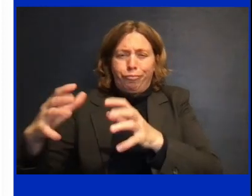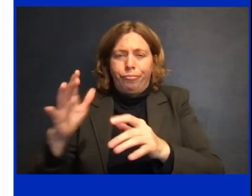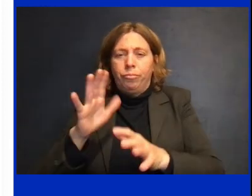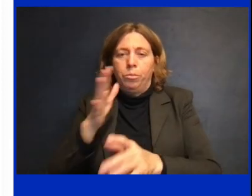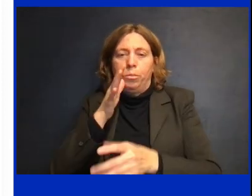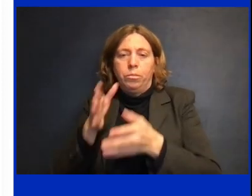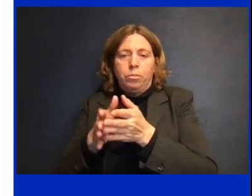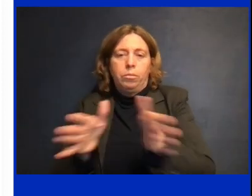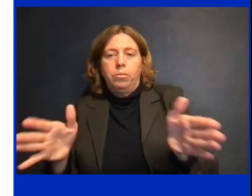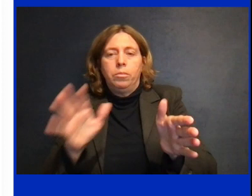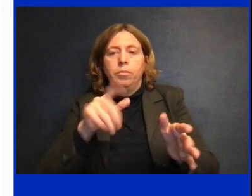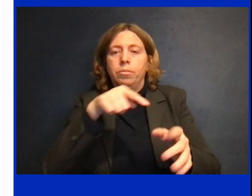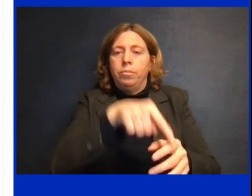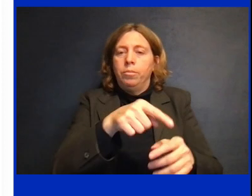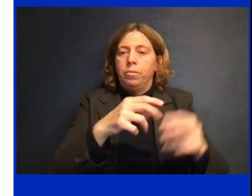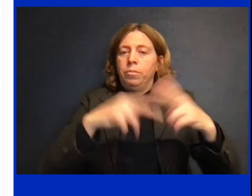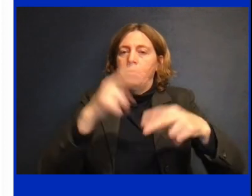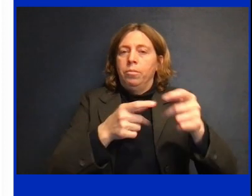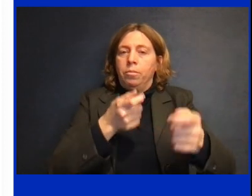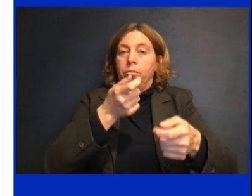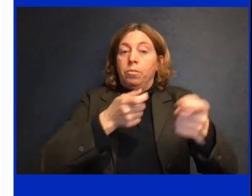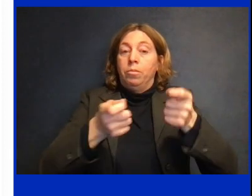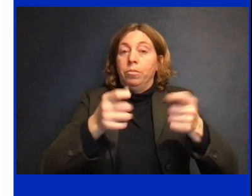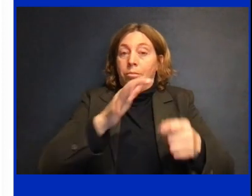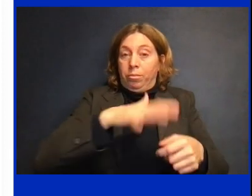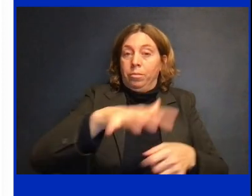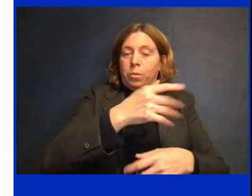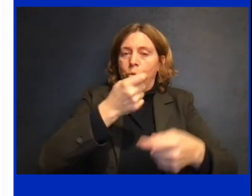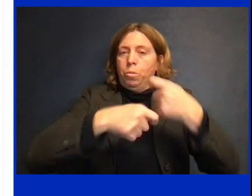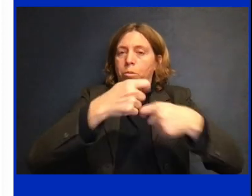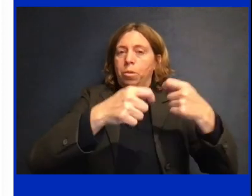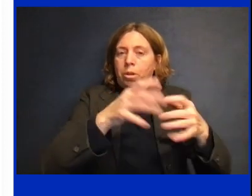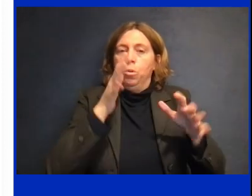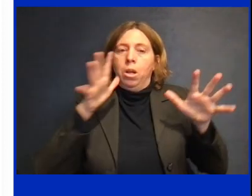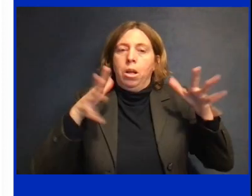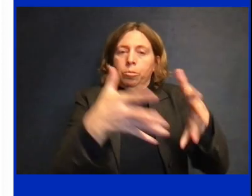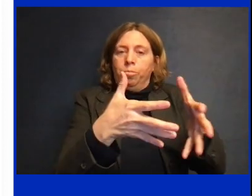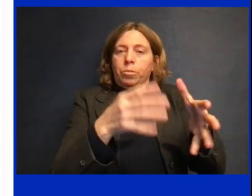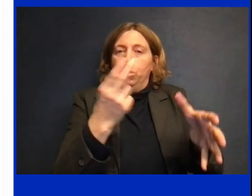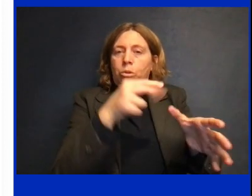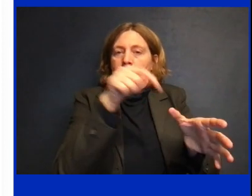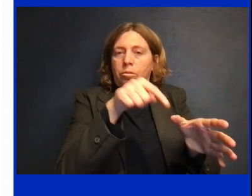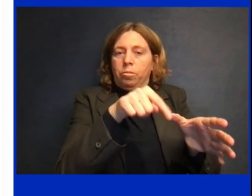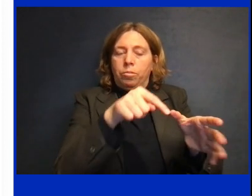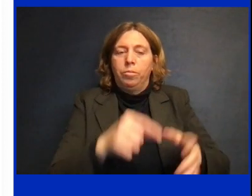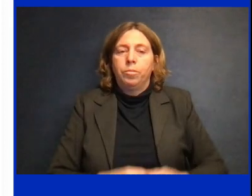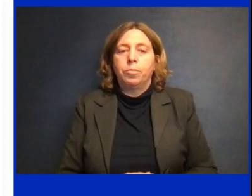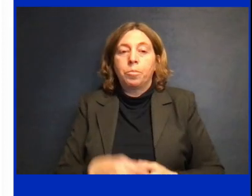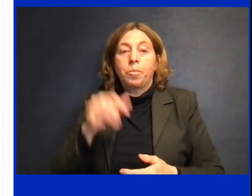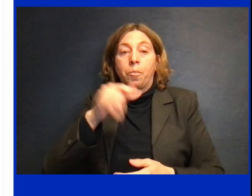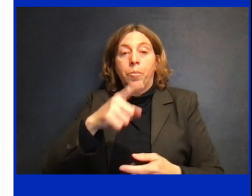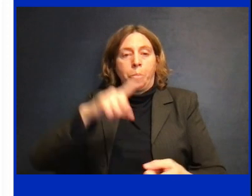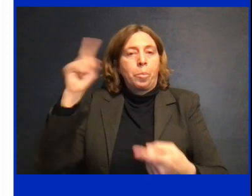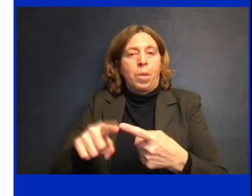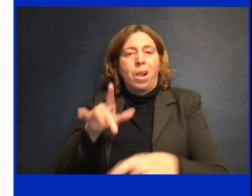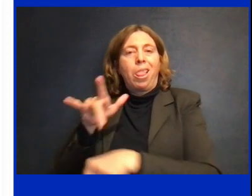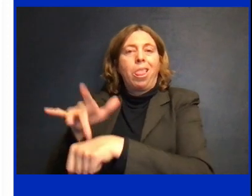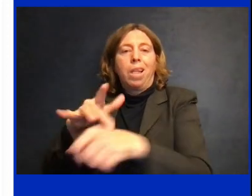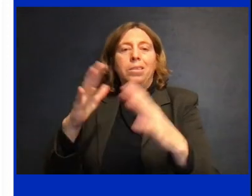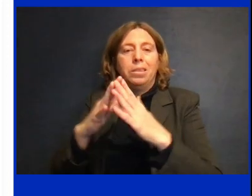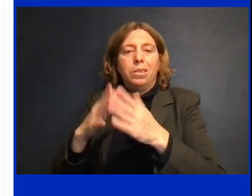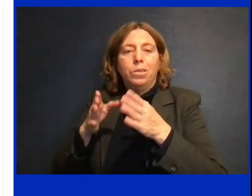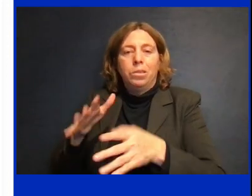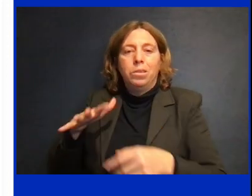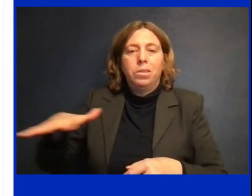impacts to city streets from buses accessing the replacement facility This reduced use of city streets will